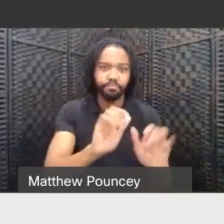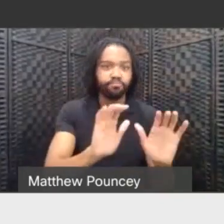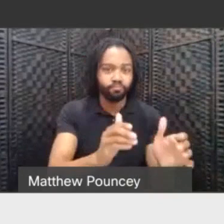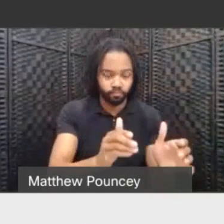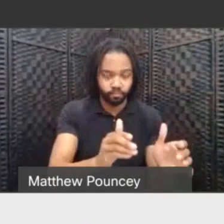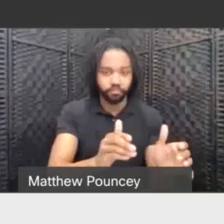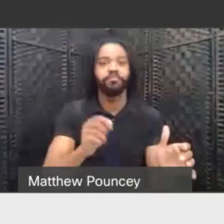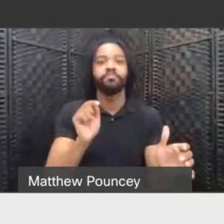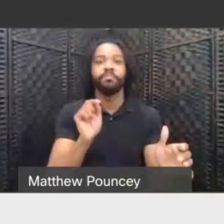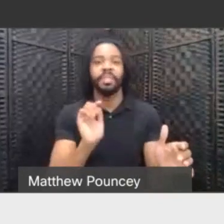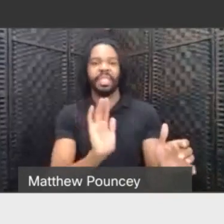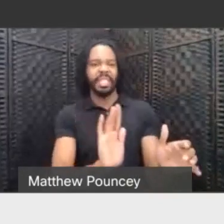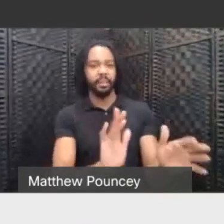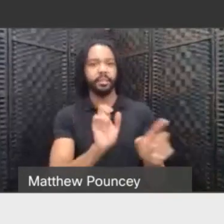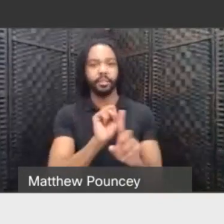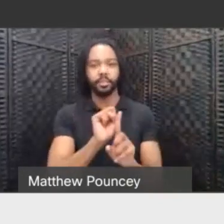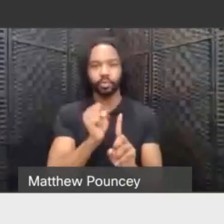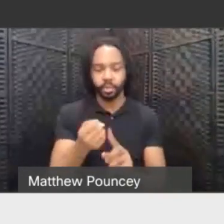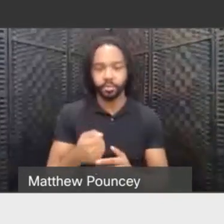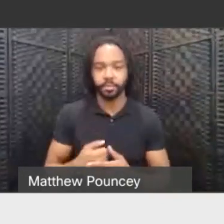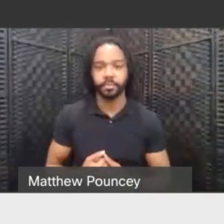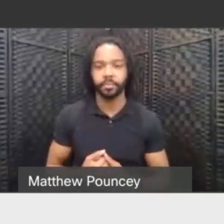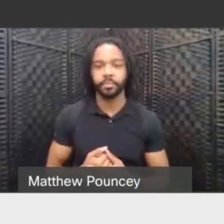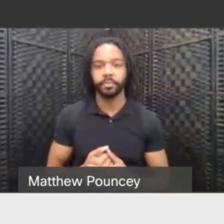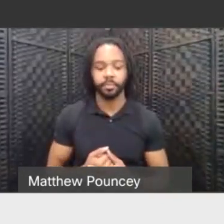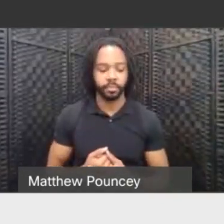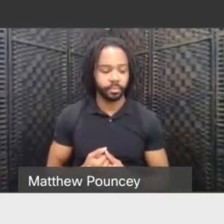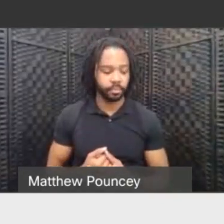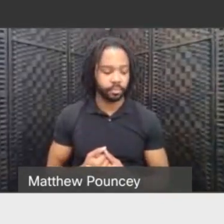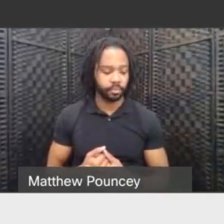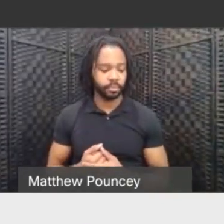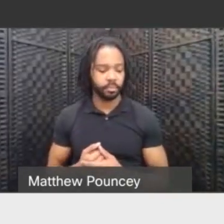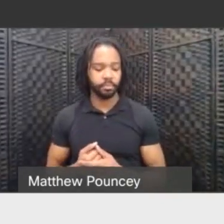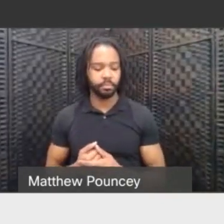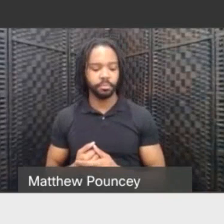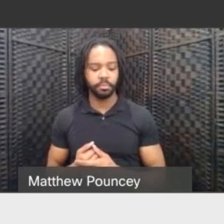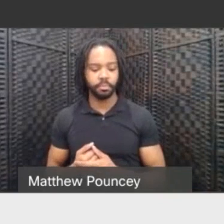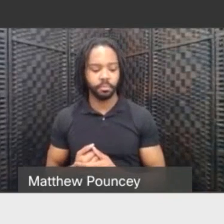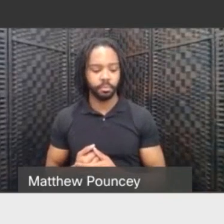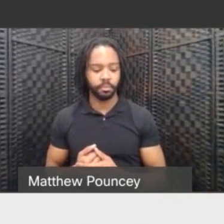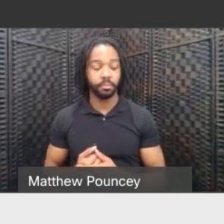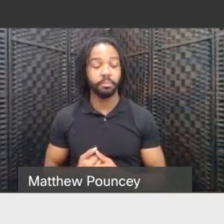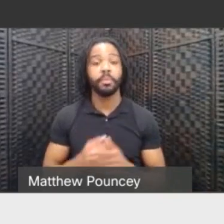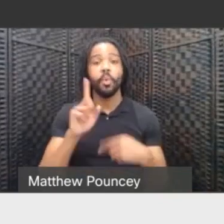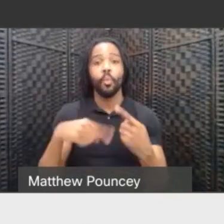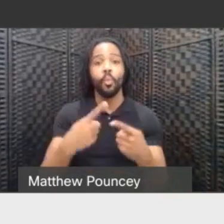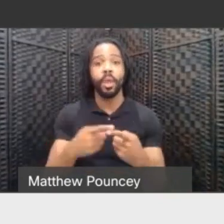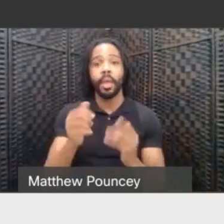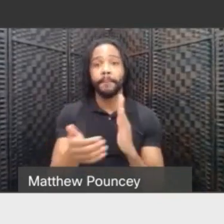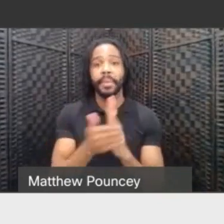people in particular circumstances. And so once the Appendix K ends, so does